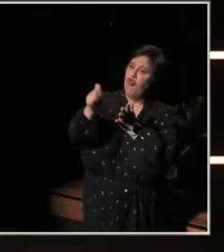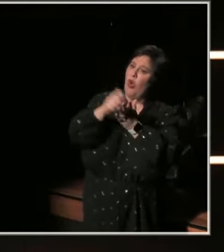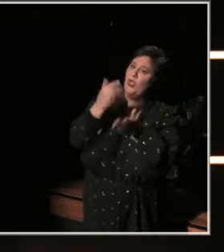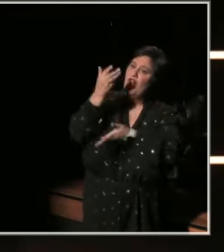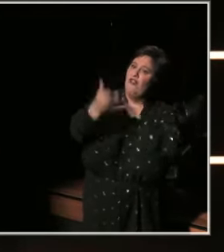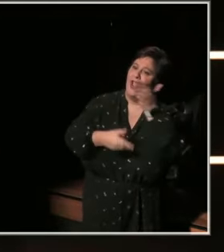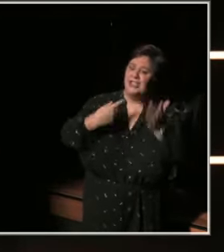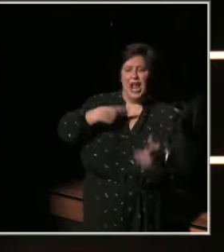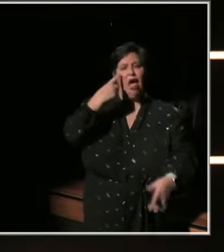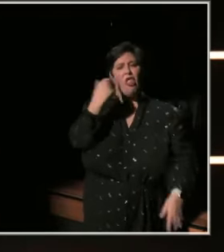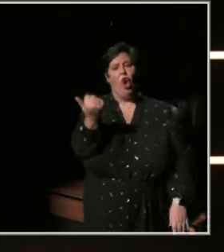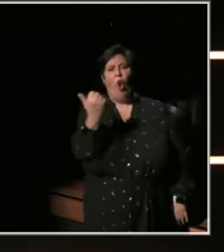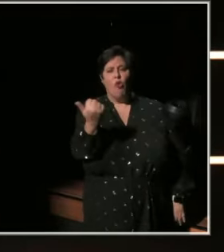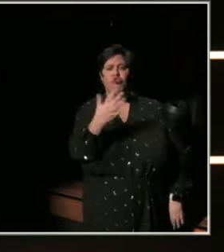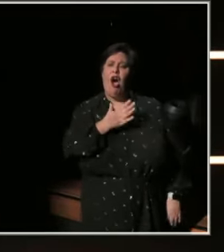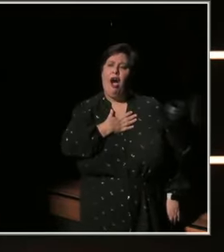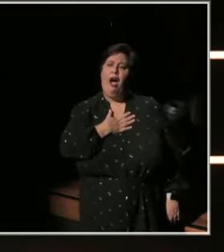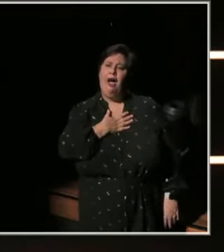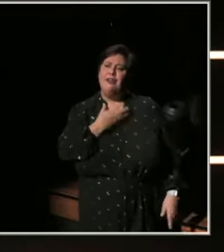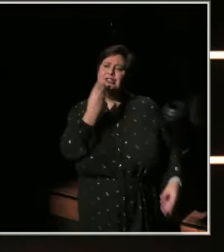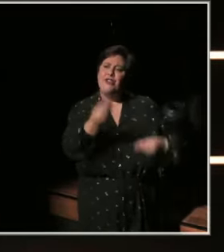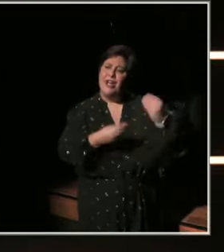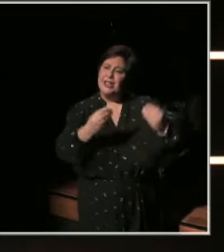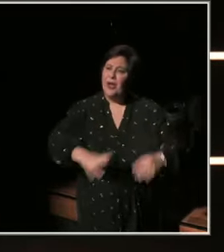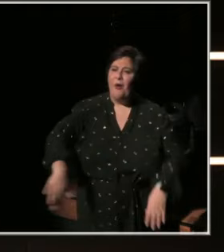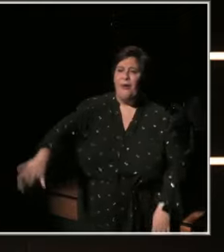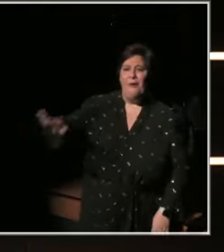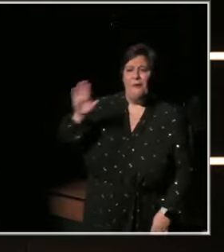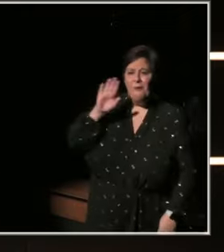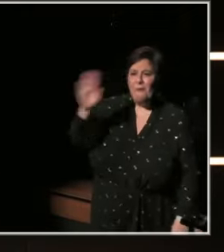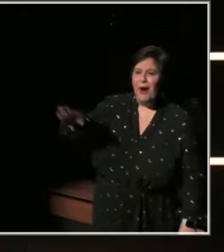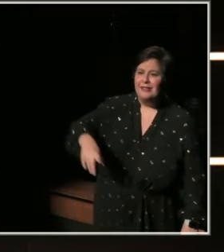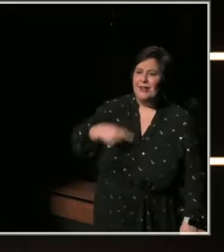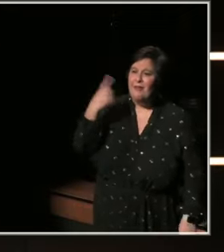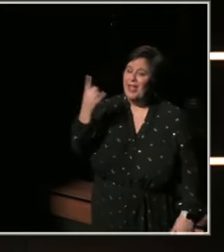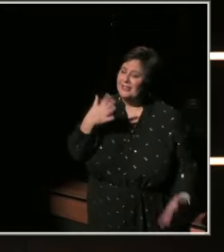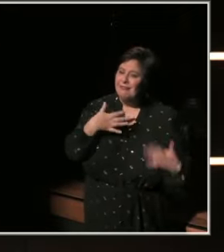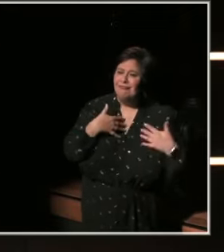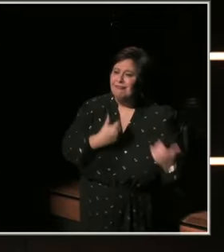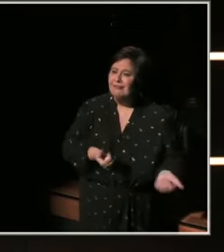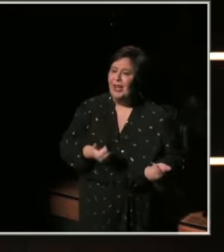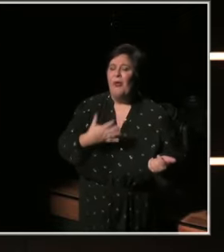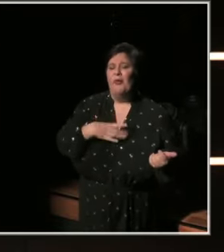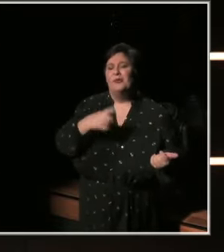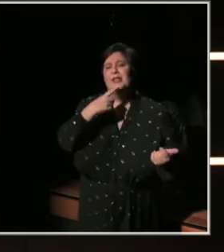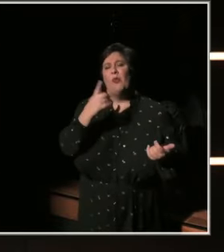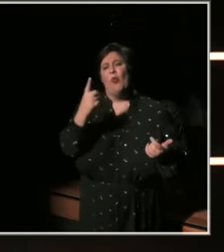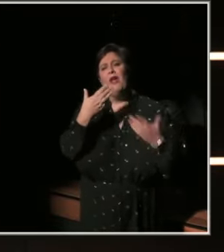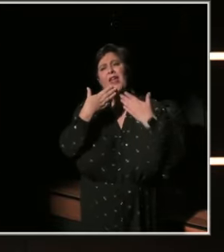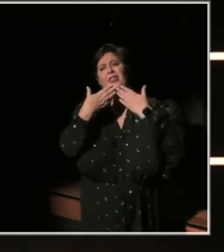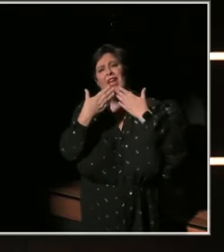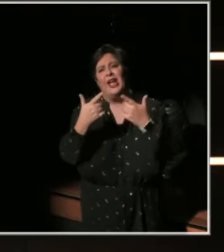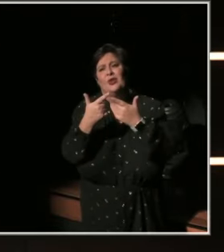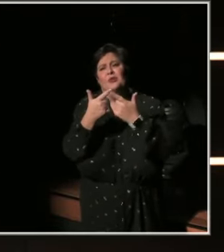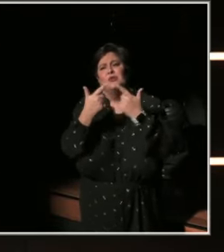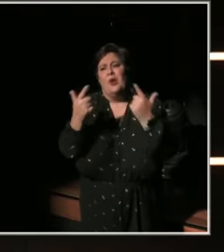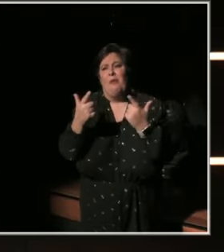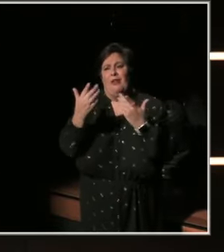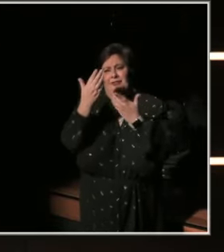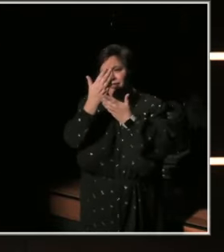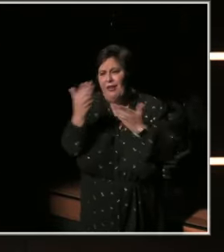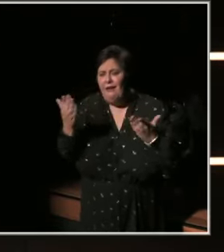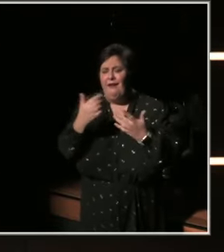think I did good, but it's you did good. What's up, London? How y'all feeling? I just want to say, one, thank you so very much for this